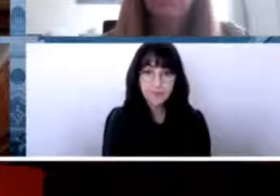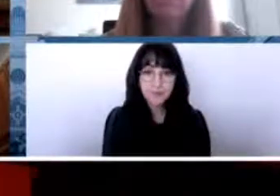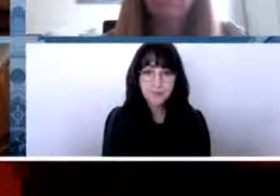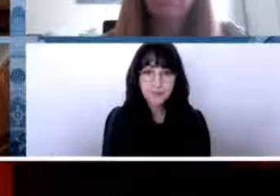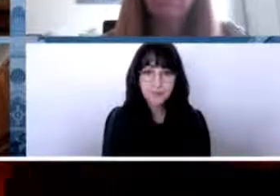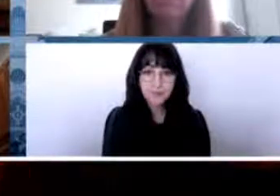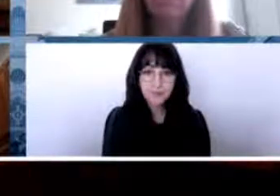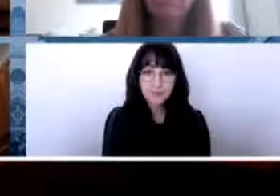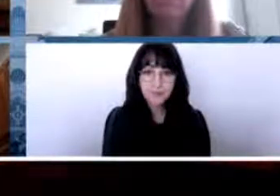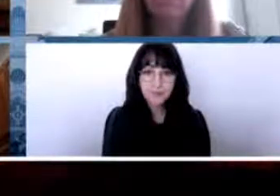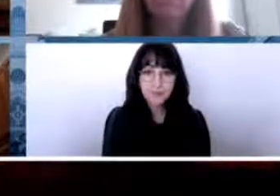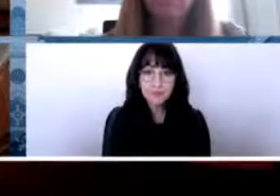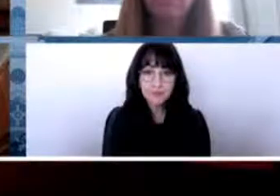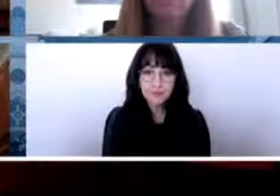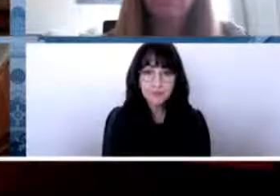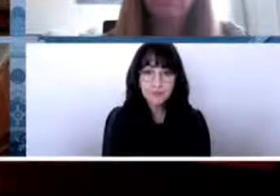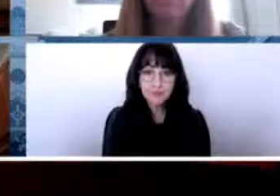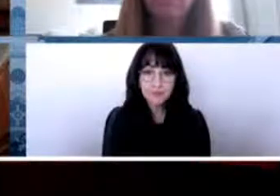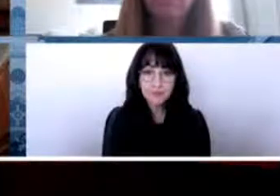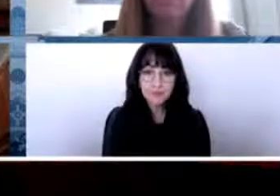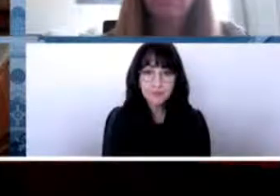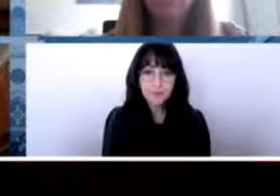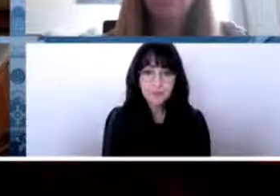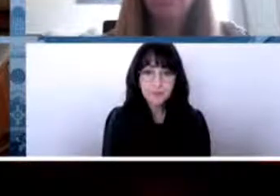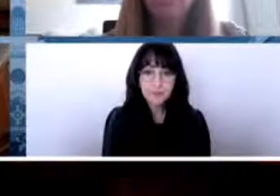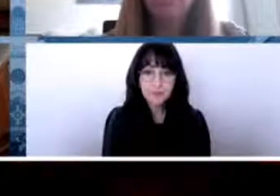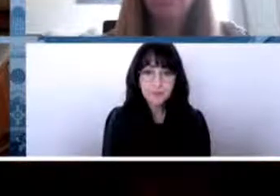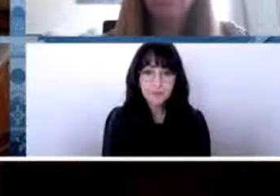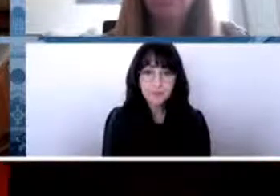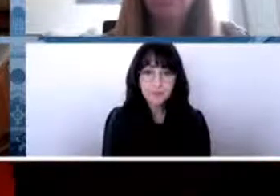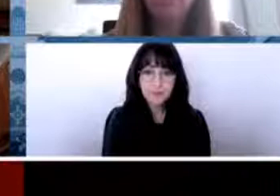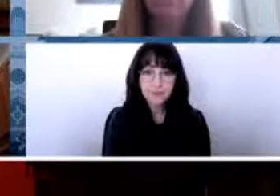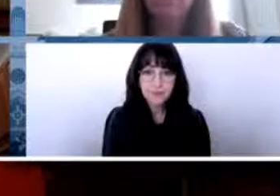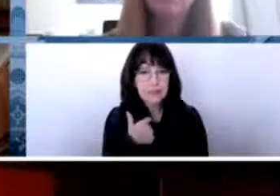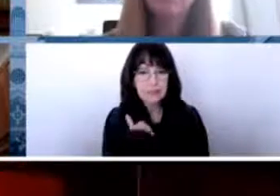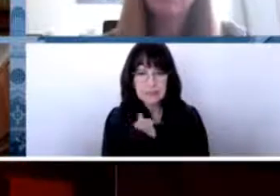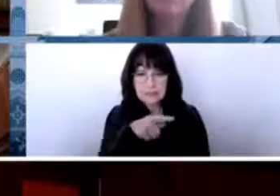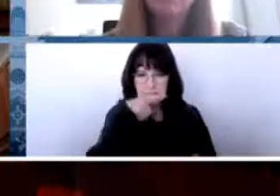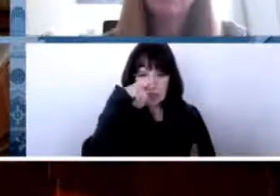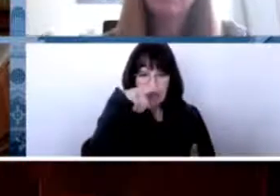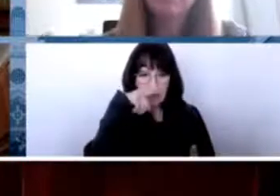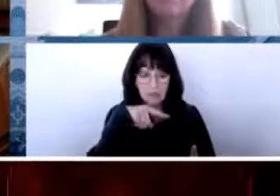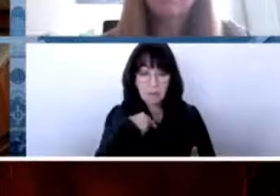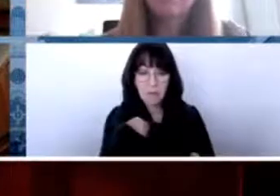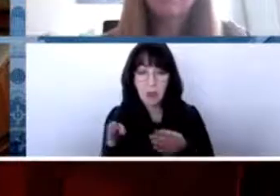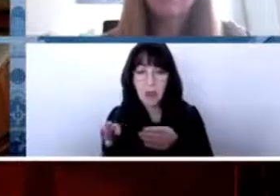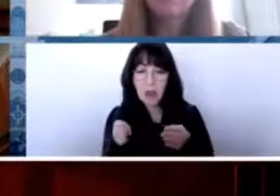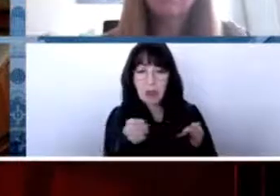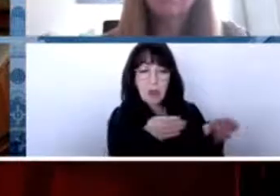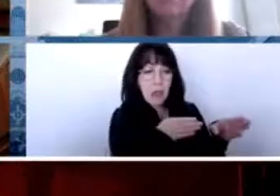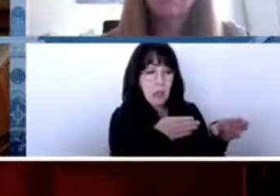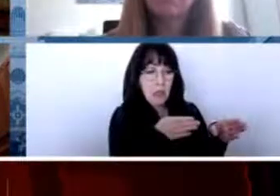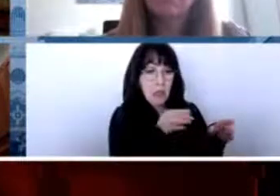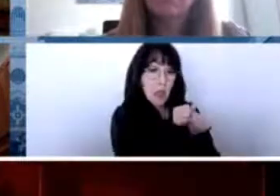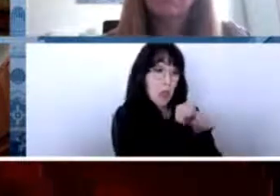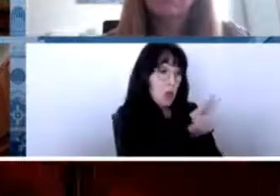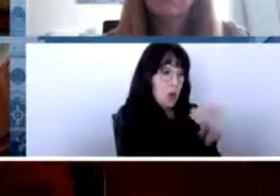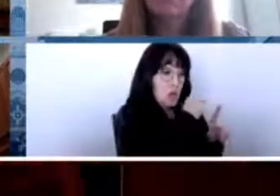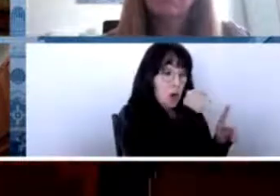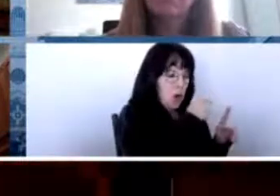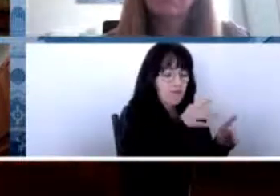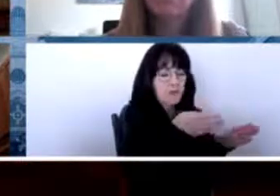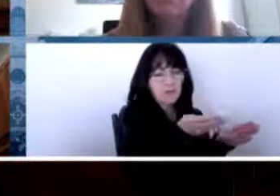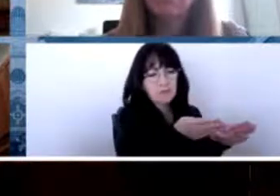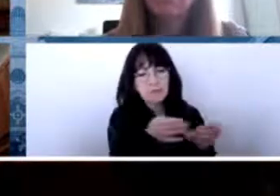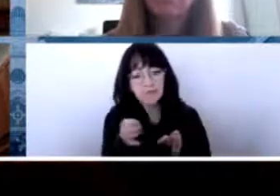Thank you. Governor, I hate to veer away from the COVID conversation, but I do have a curious question regarding the storm yesterday with the snow. I